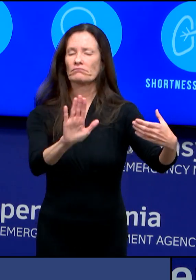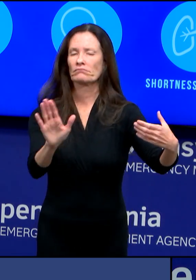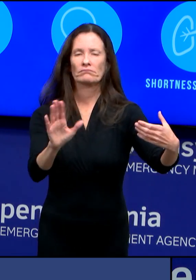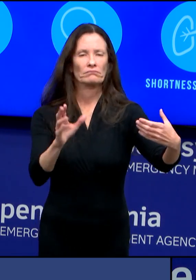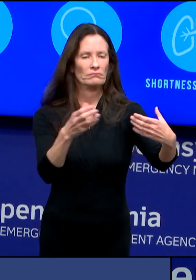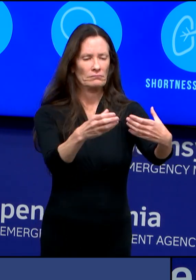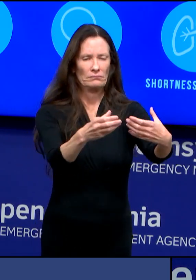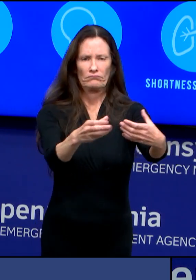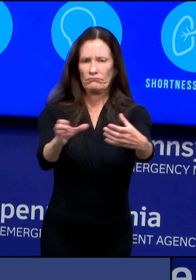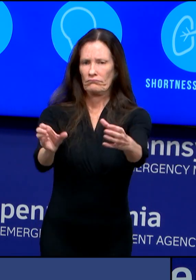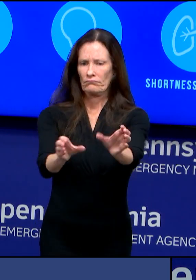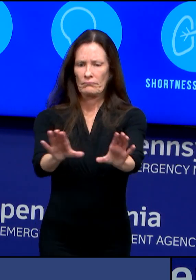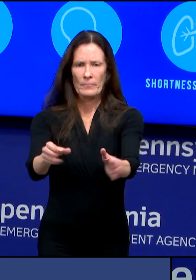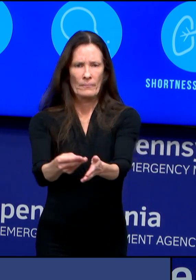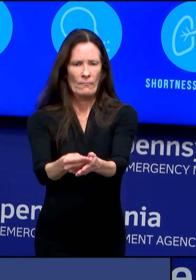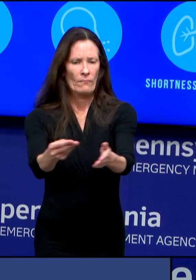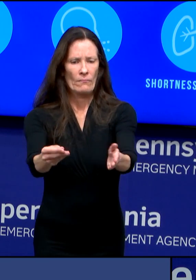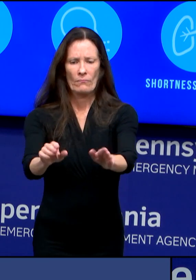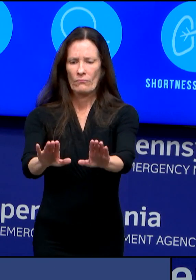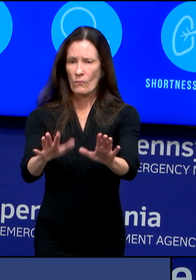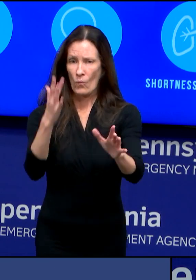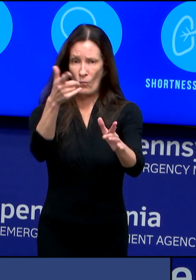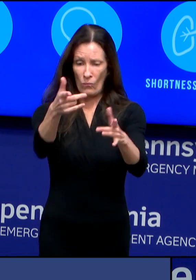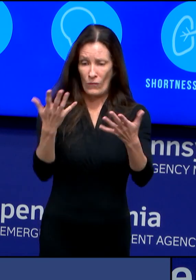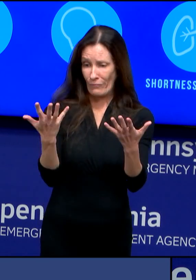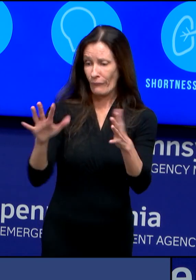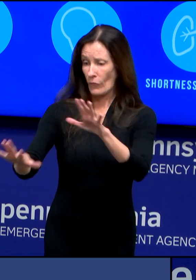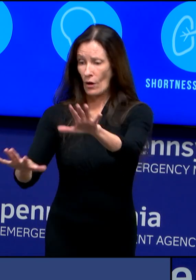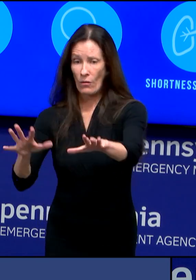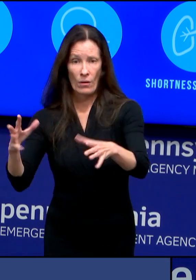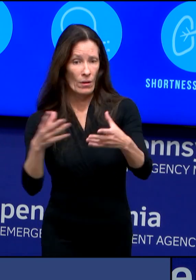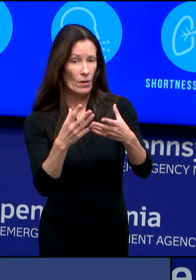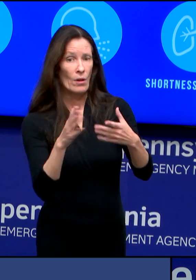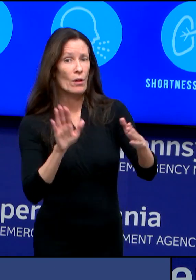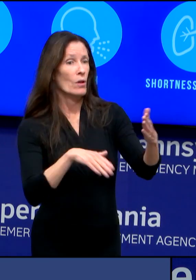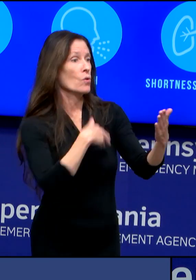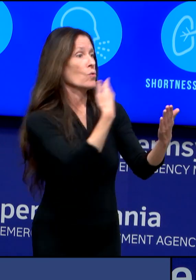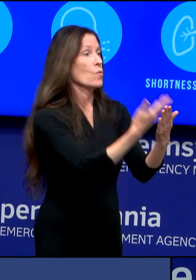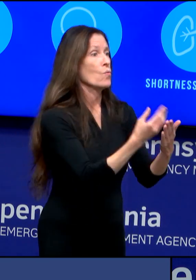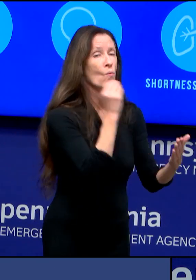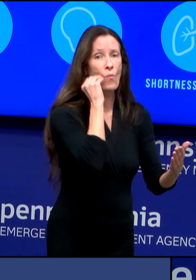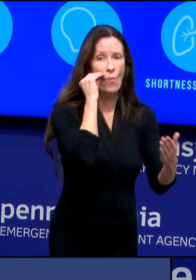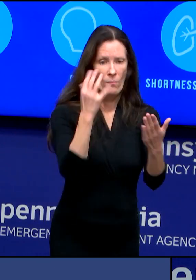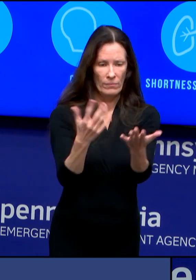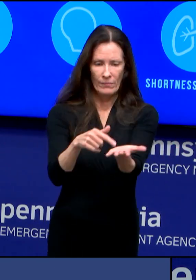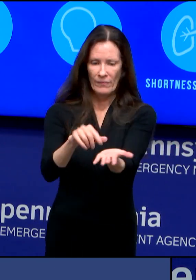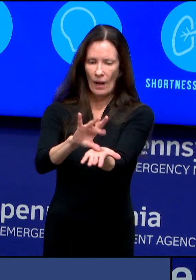So that's why we emphasize the 20 seconds of hand washing.